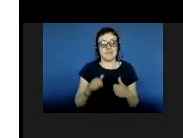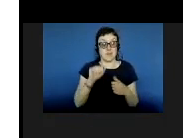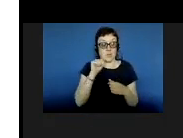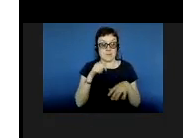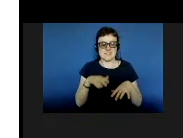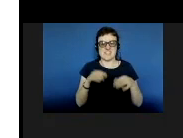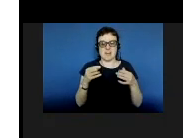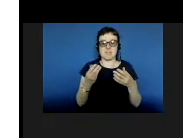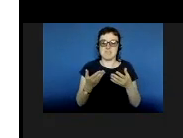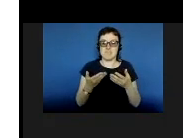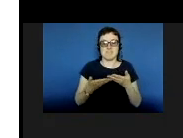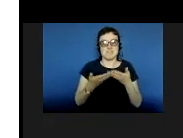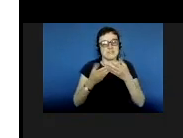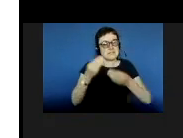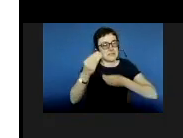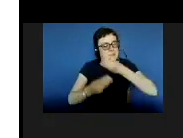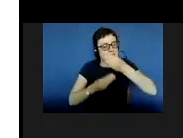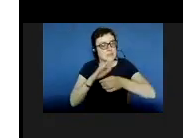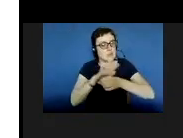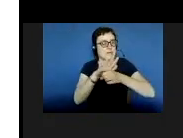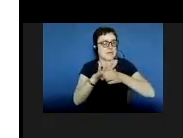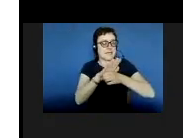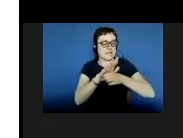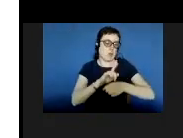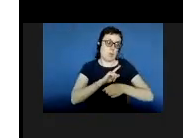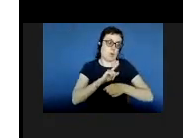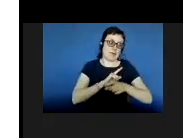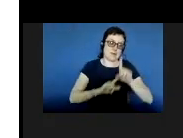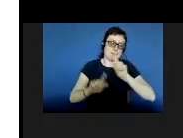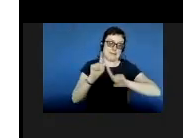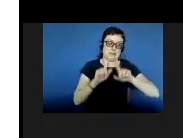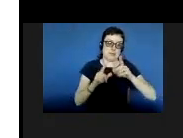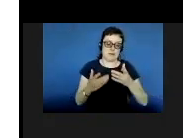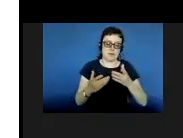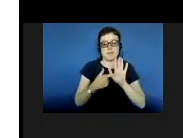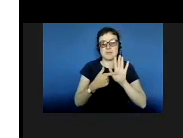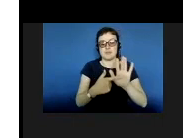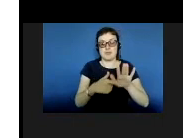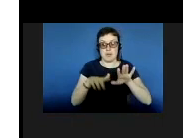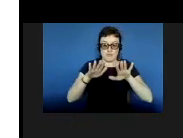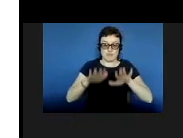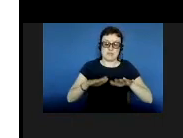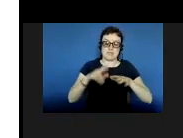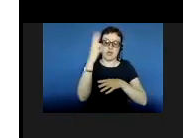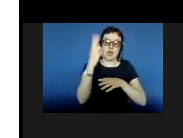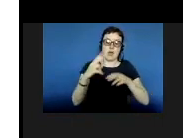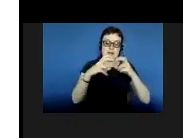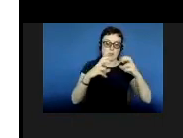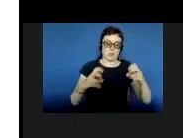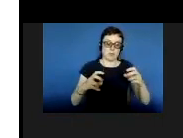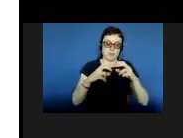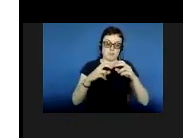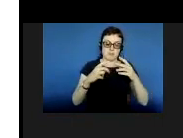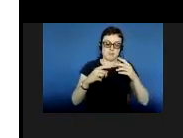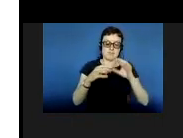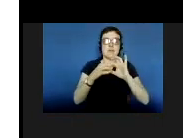a bit of context to this session, and I'm going to introduce the British Art Network Research Group and where that's come